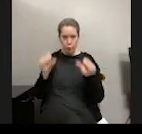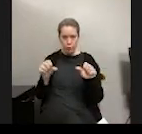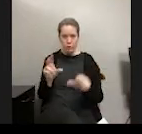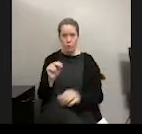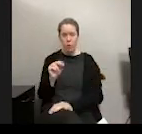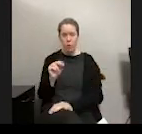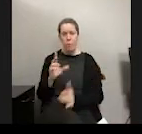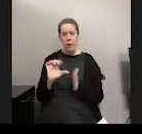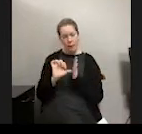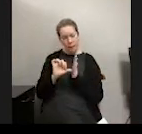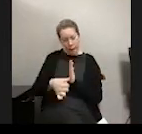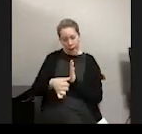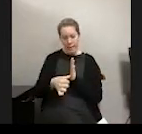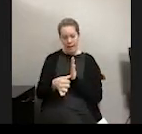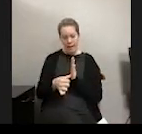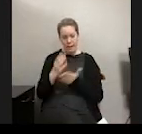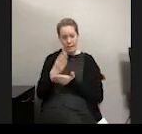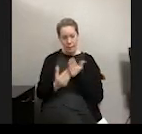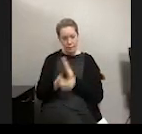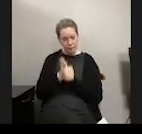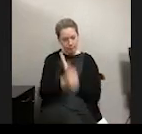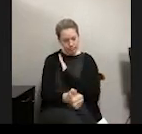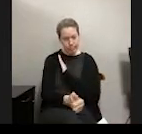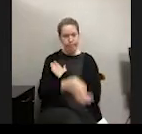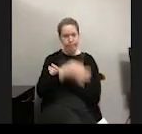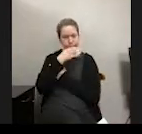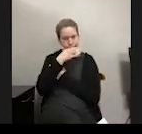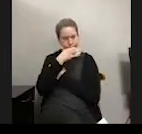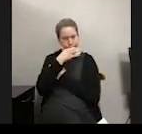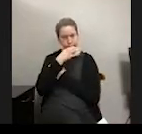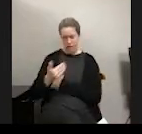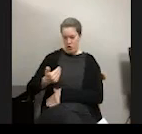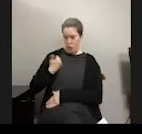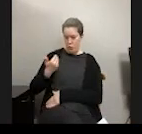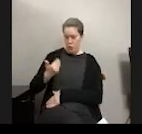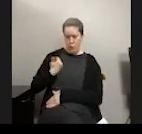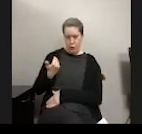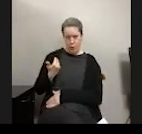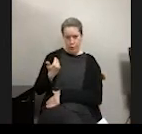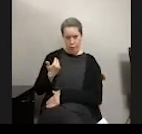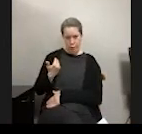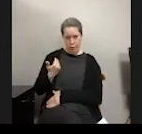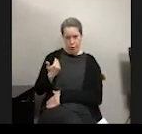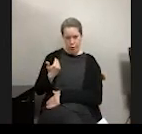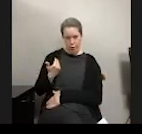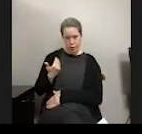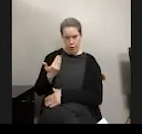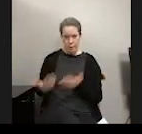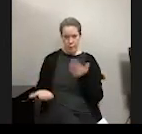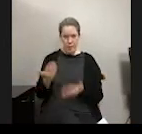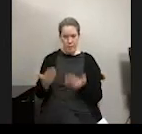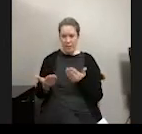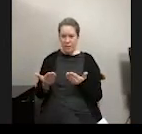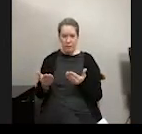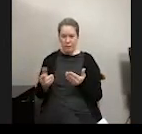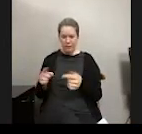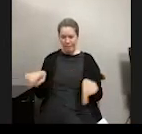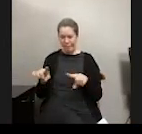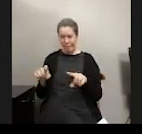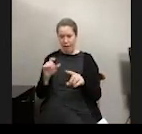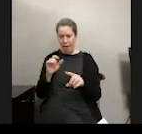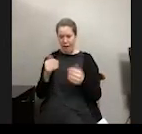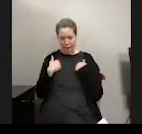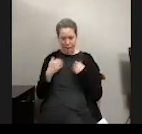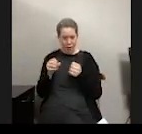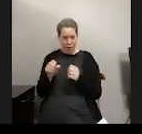the communities that are done by youth and some younger folks, right? So that don't necessarily get the opportunity to share their story or even